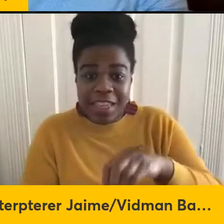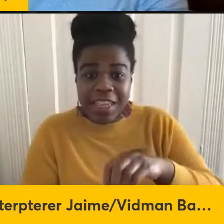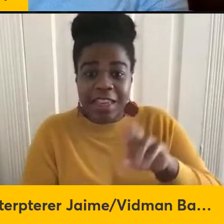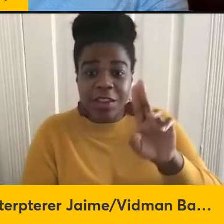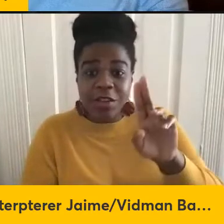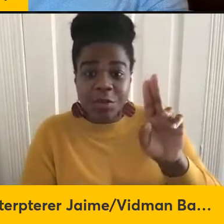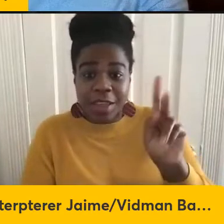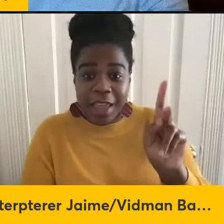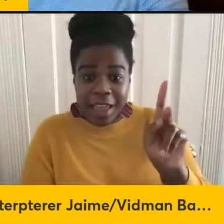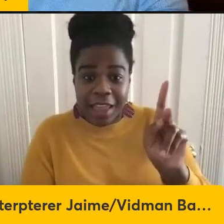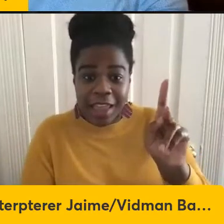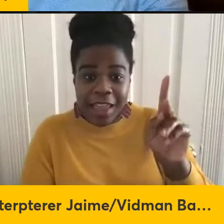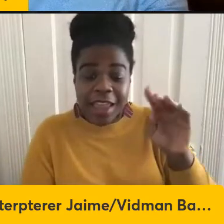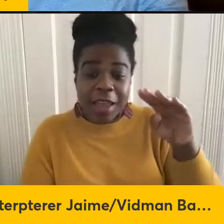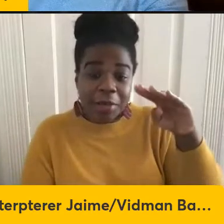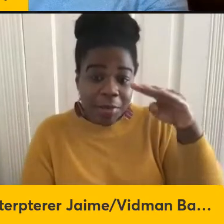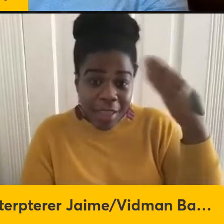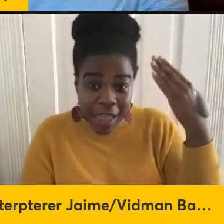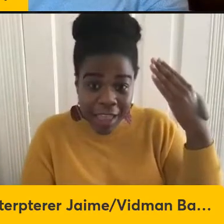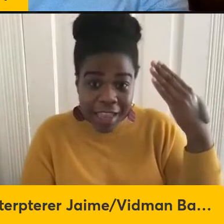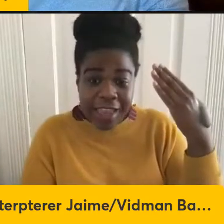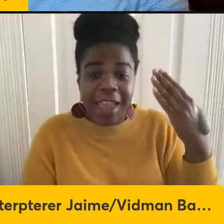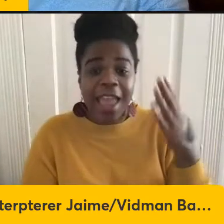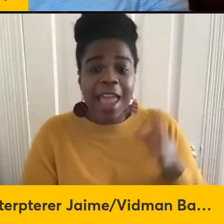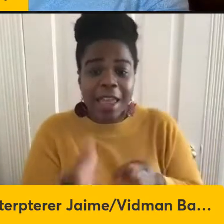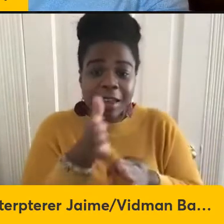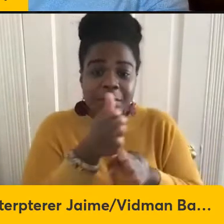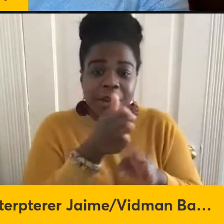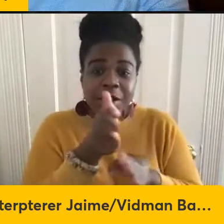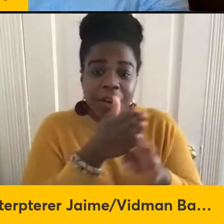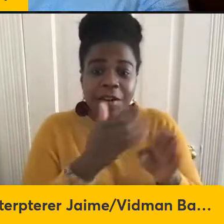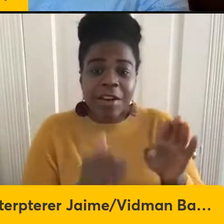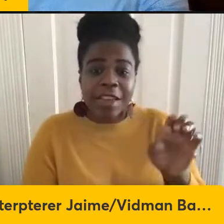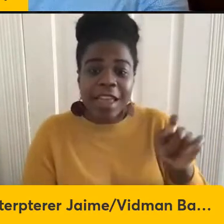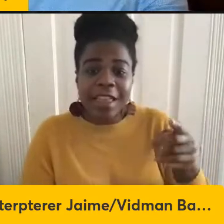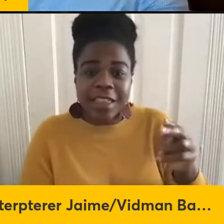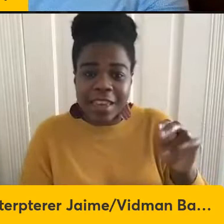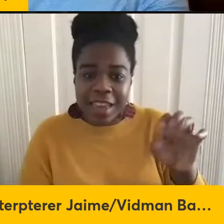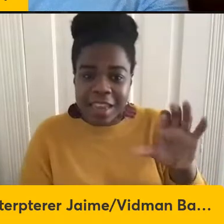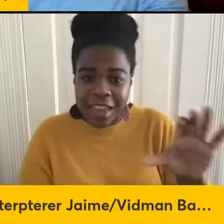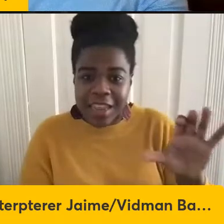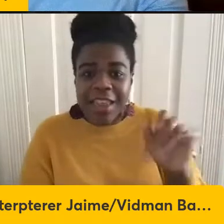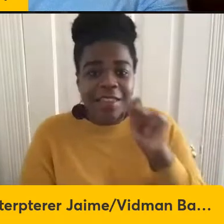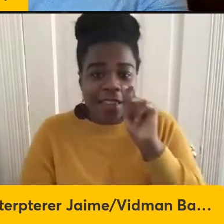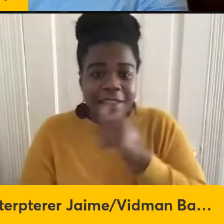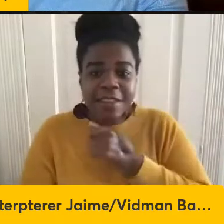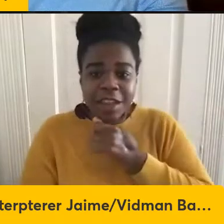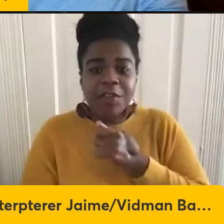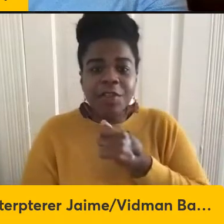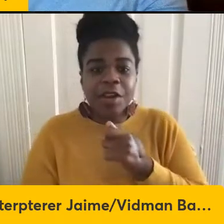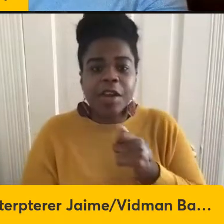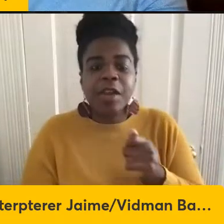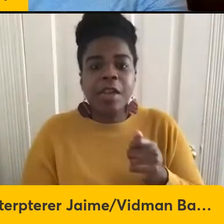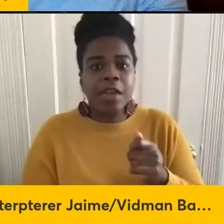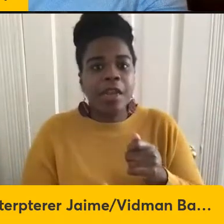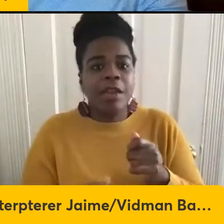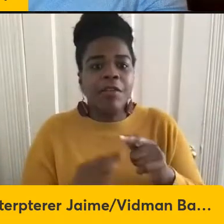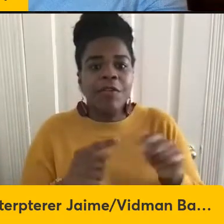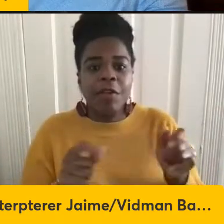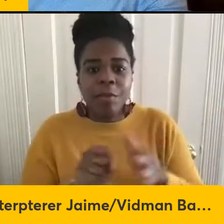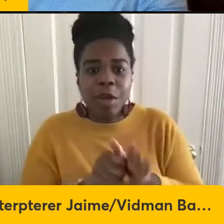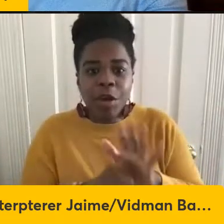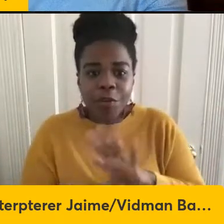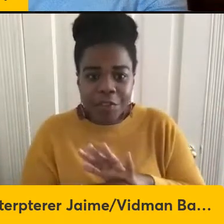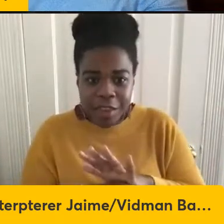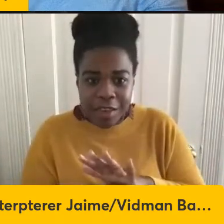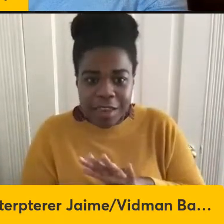was Black and minority ethnic people that were actually suffering the most with actually catching and suffering from COVID. So we weren't